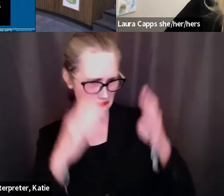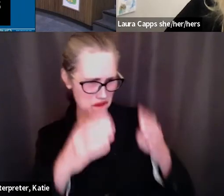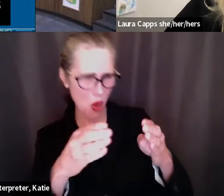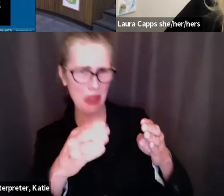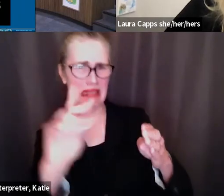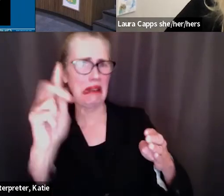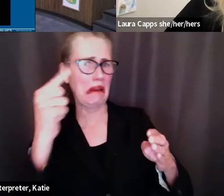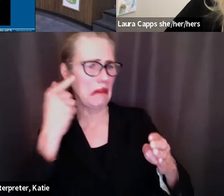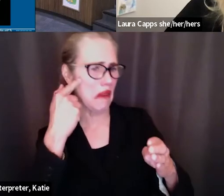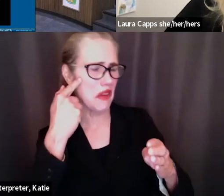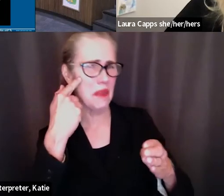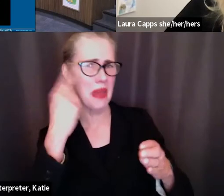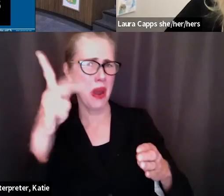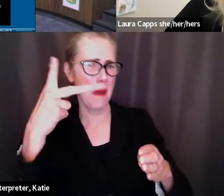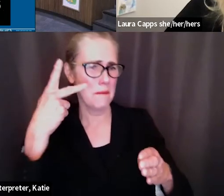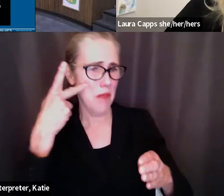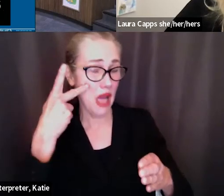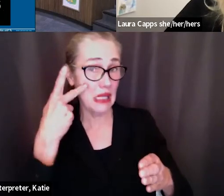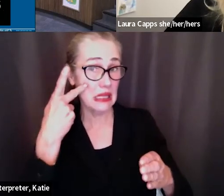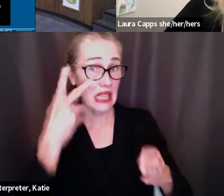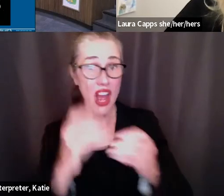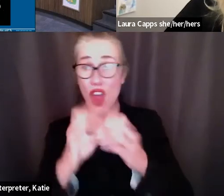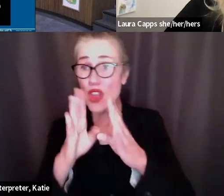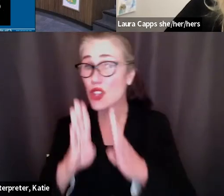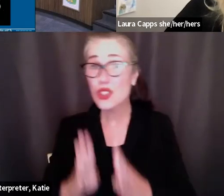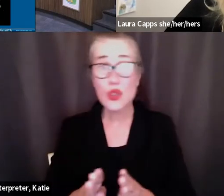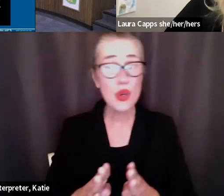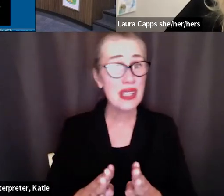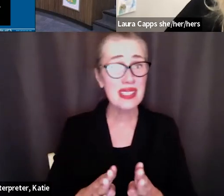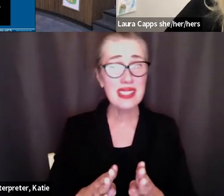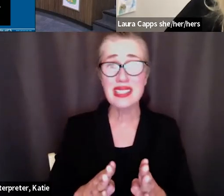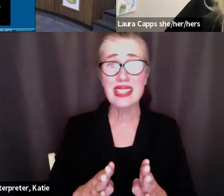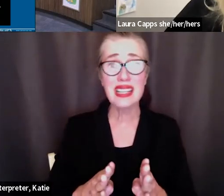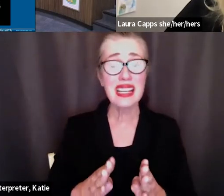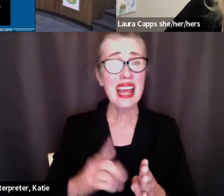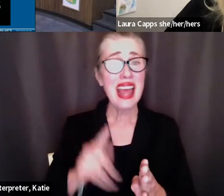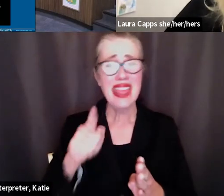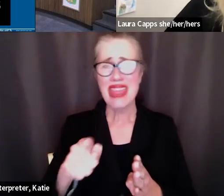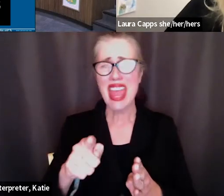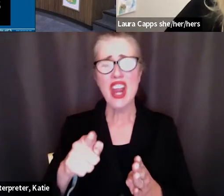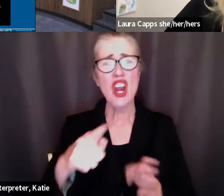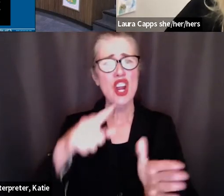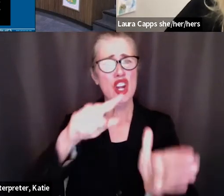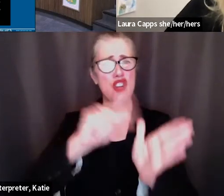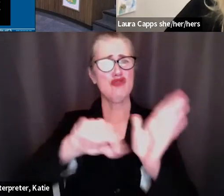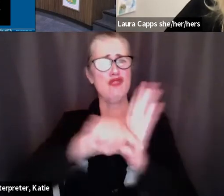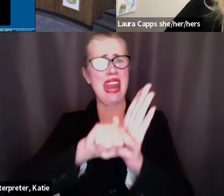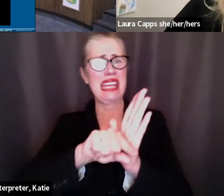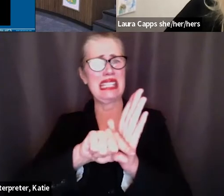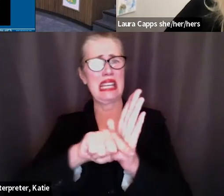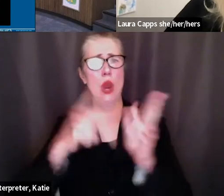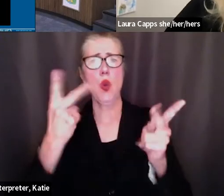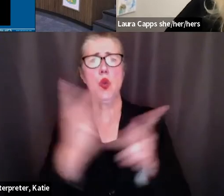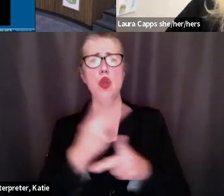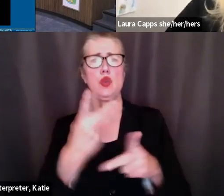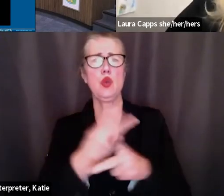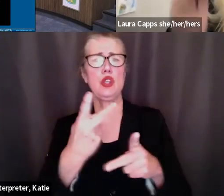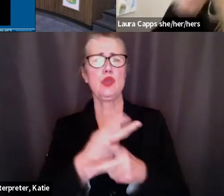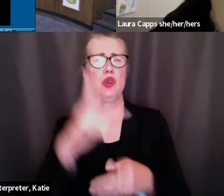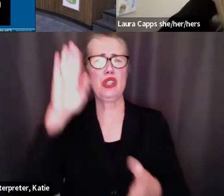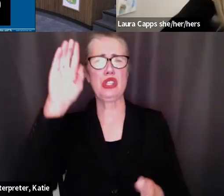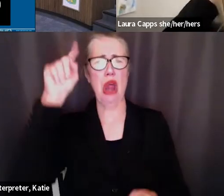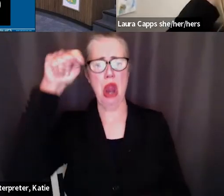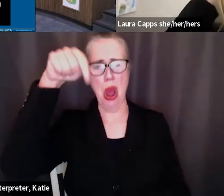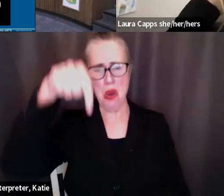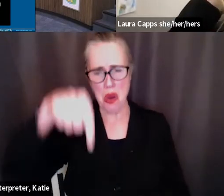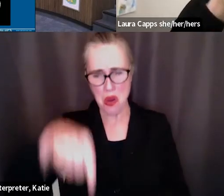and we're losing track that our students every year get lower lower scores in math and reading just the basic